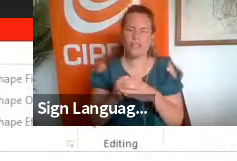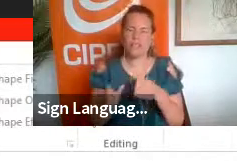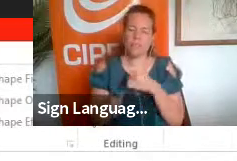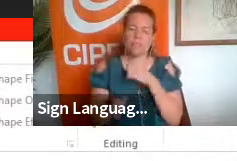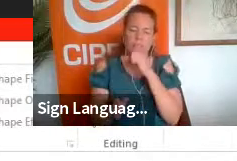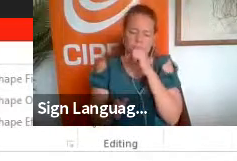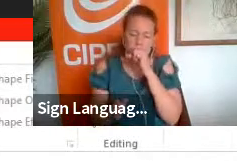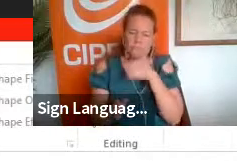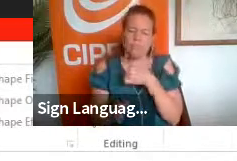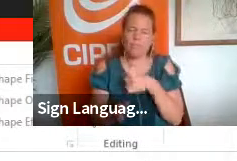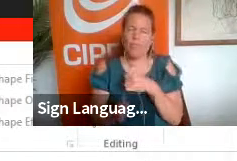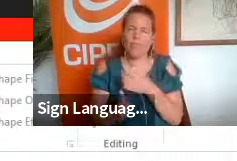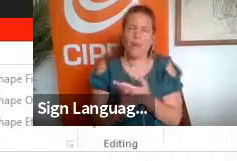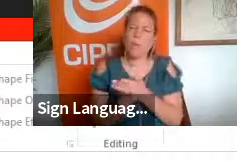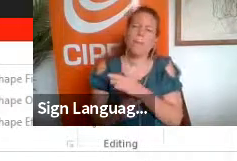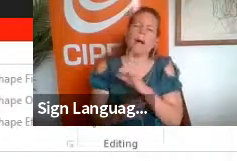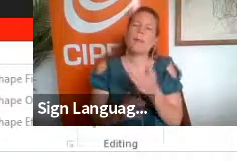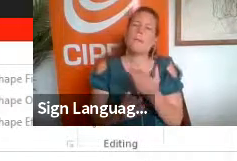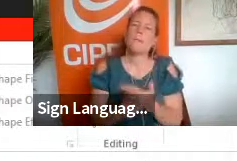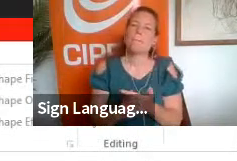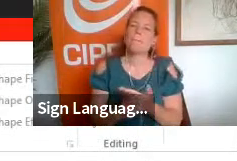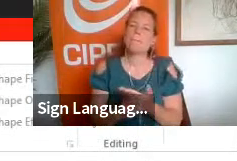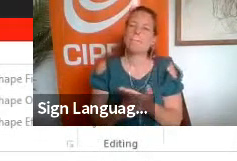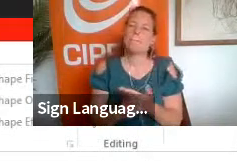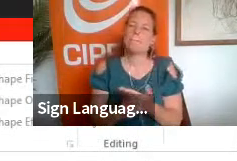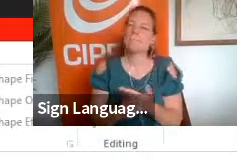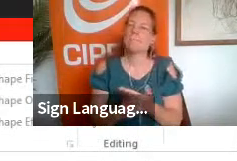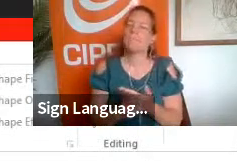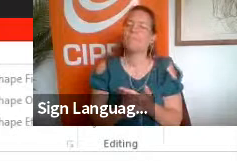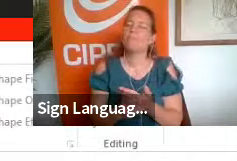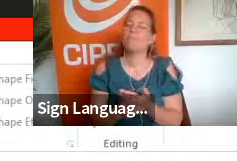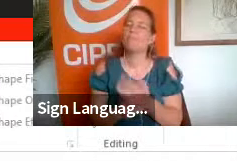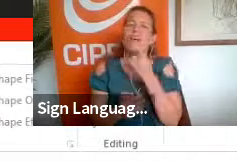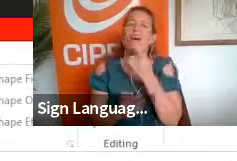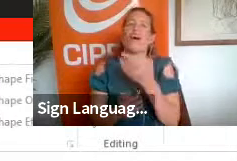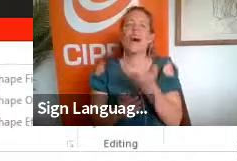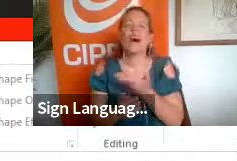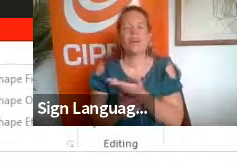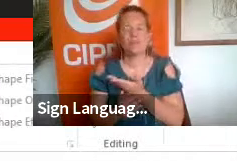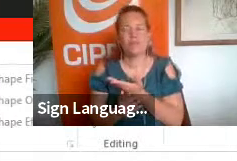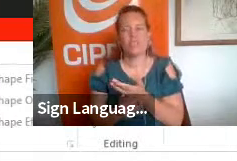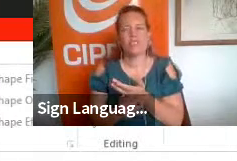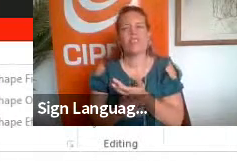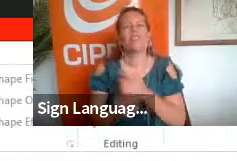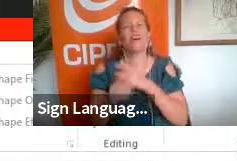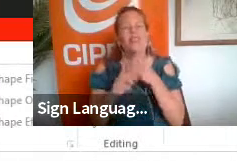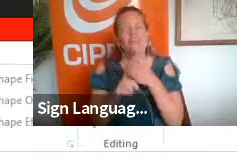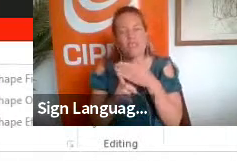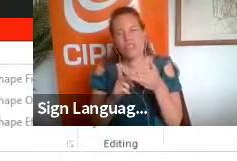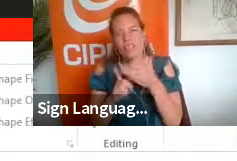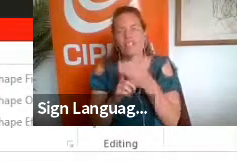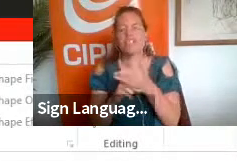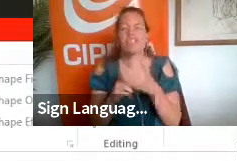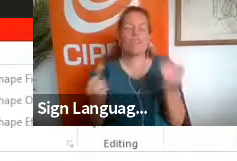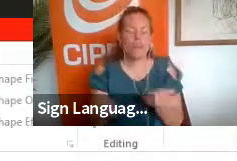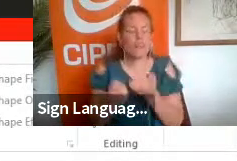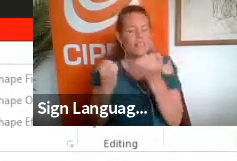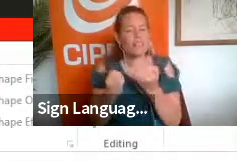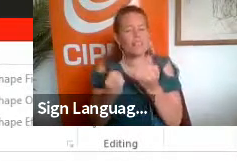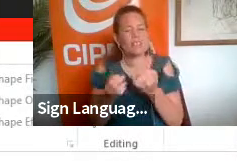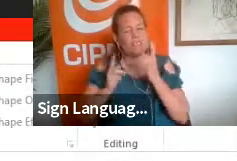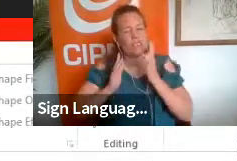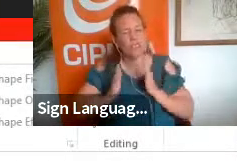And just to mention a bit about the stakeholders. So we have advocacy organizations, human rights organizations, digital